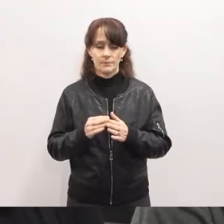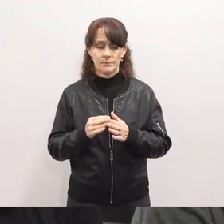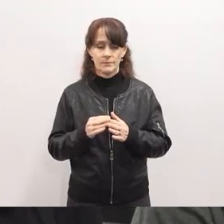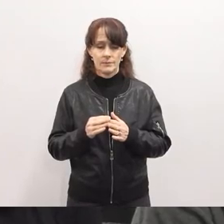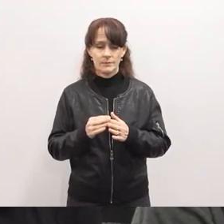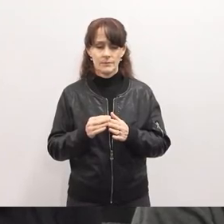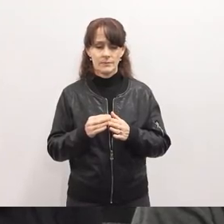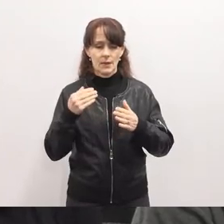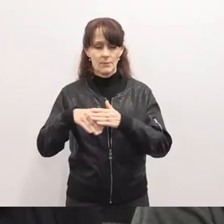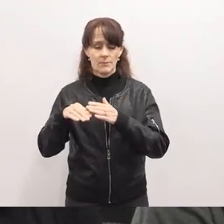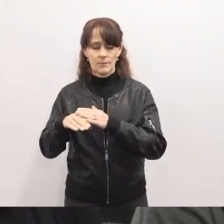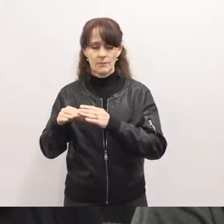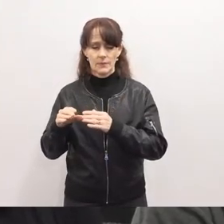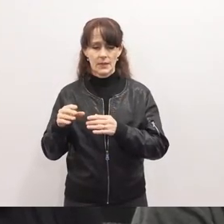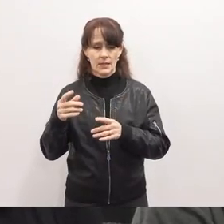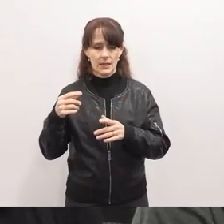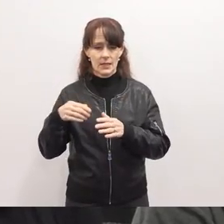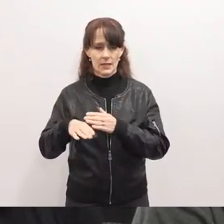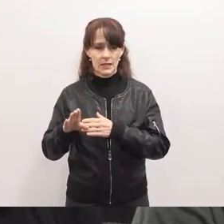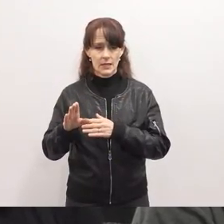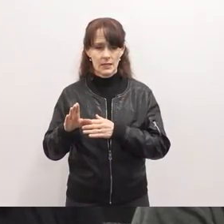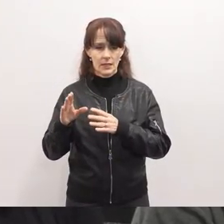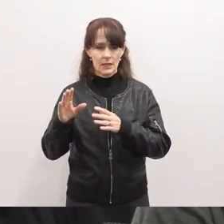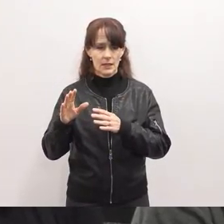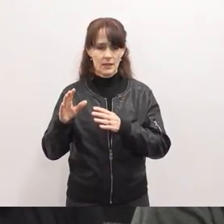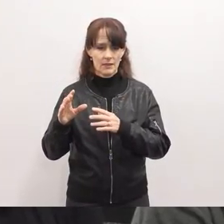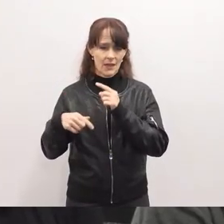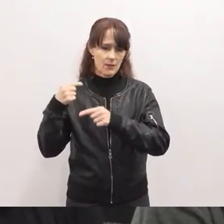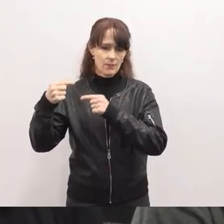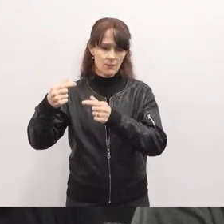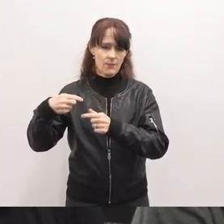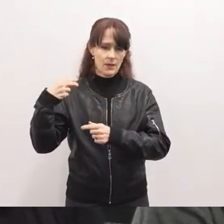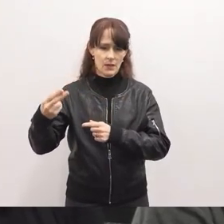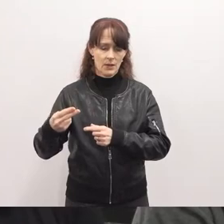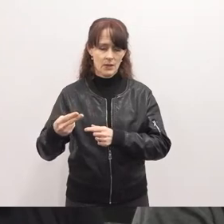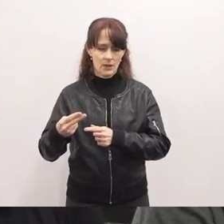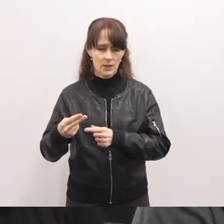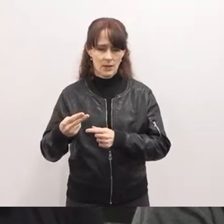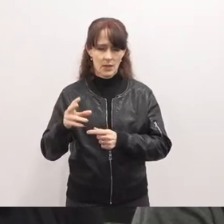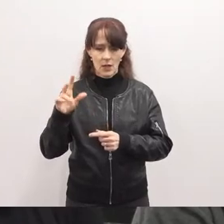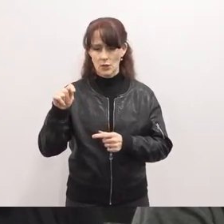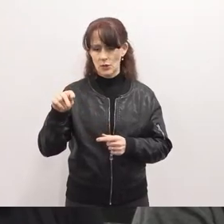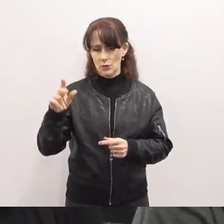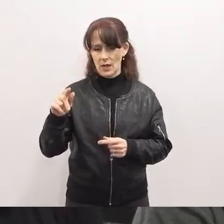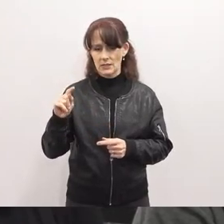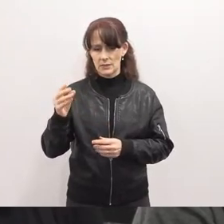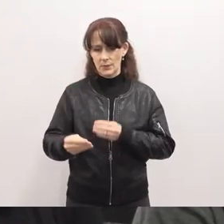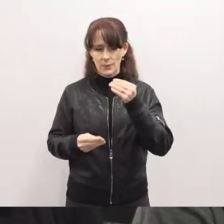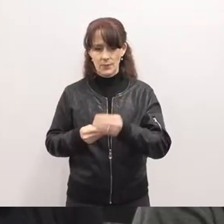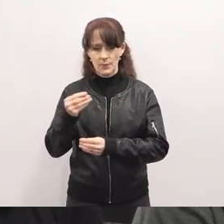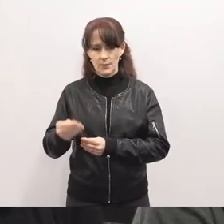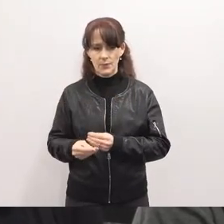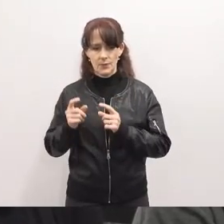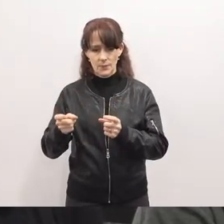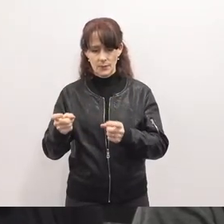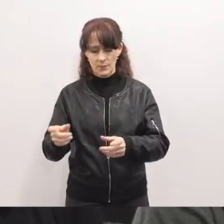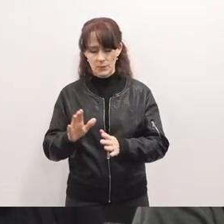progeny is tainted or whose inheritance is such that objectionable traits may be transmitted to their